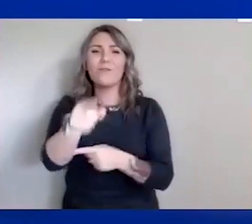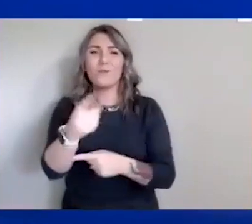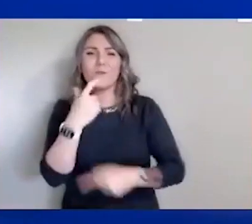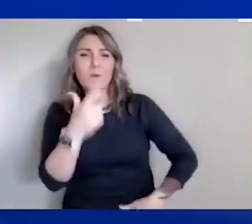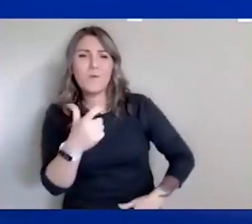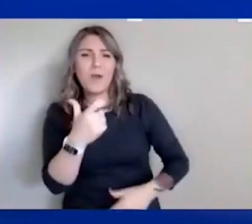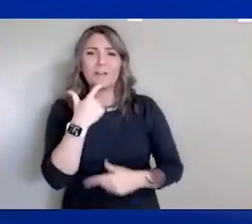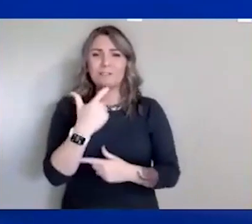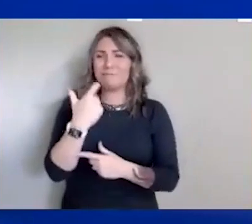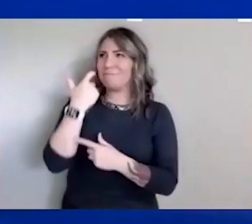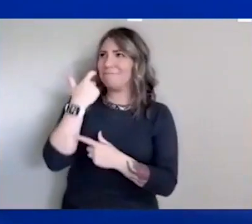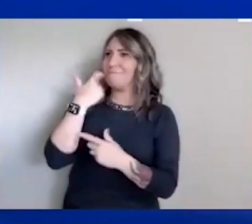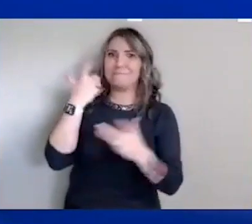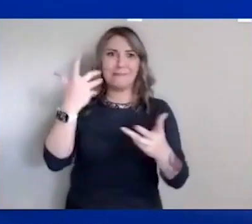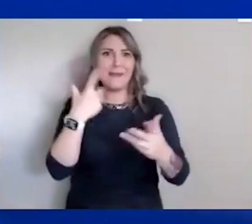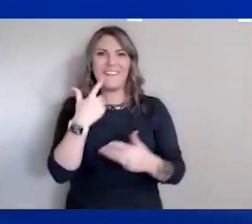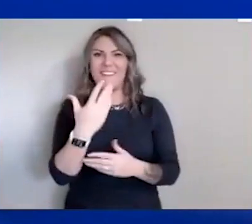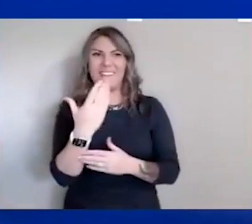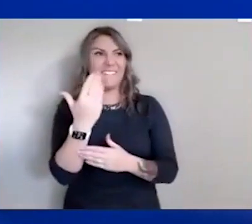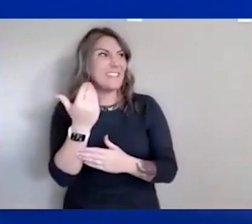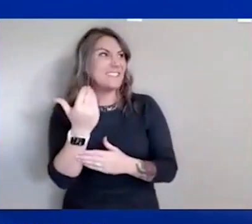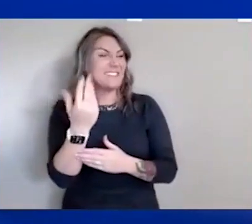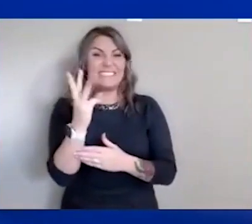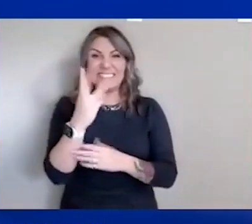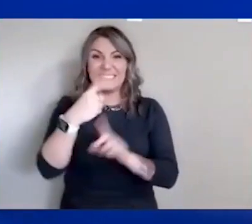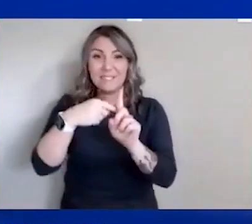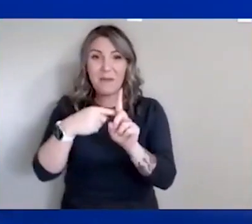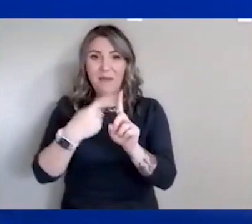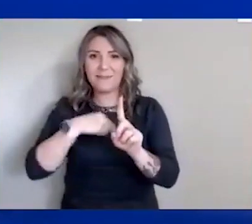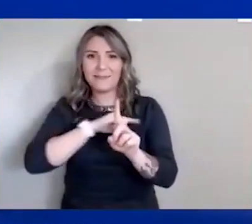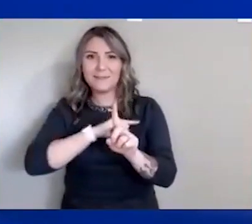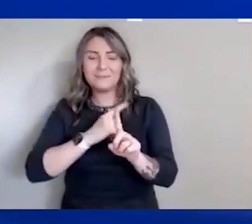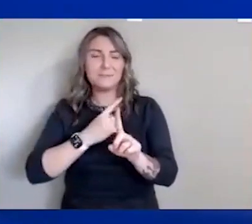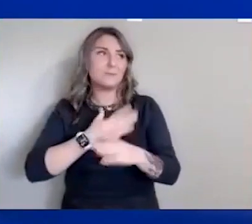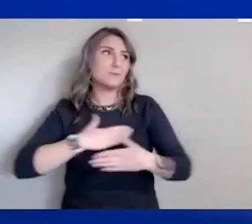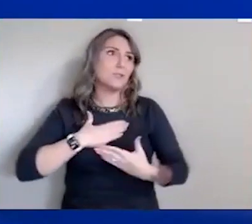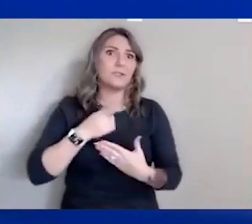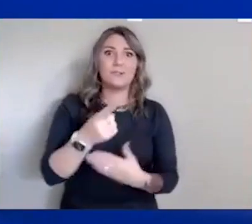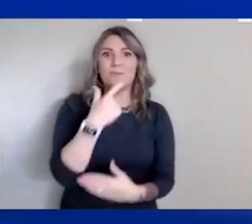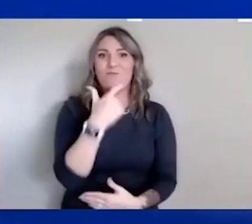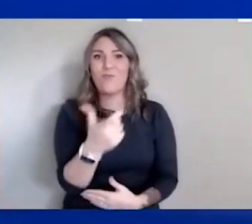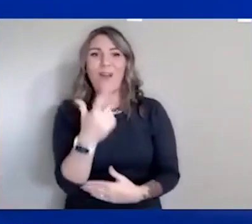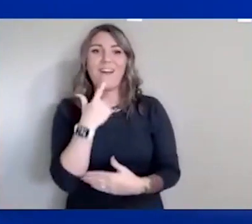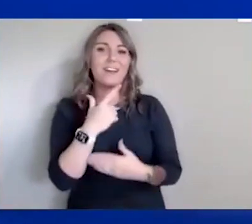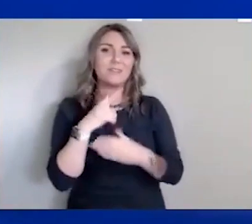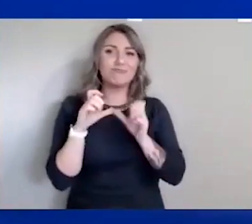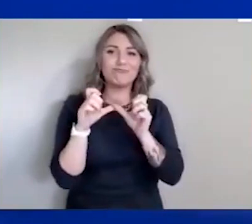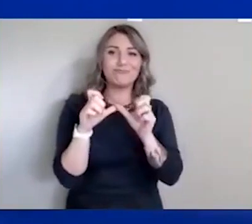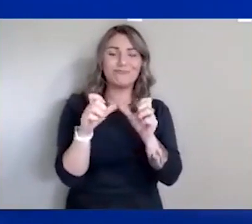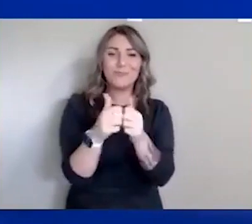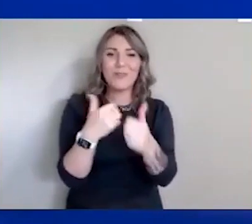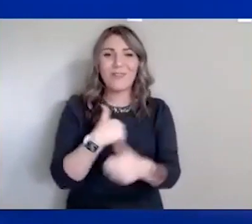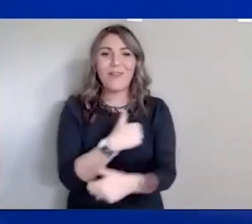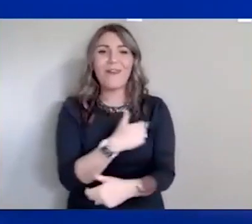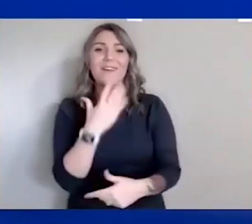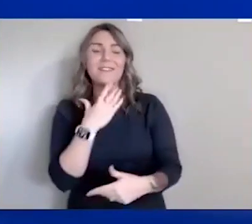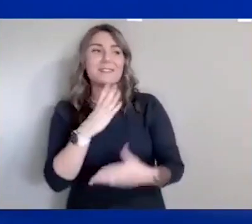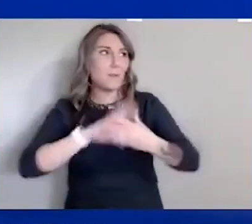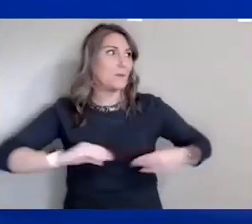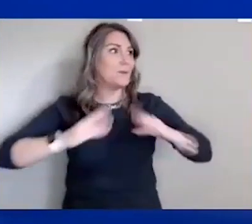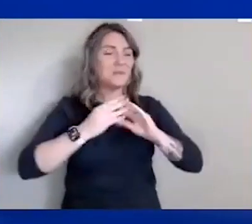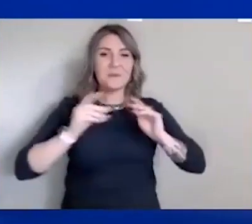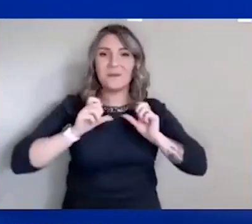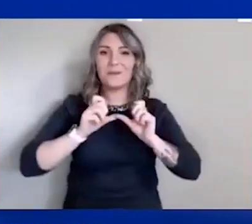or 16 minutes, however long it's been. We appreciate that you have tuned in and been with us and ridden this story with us as we tried to tell